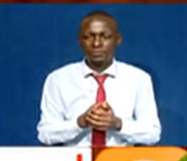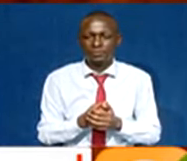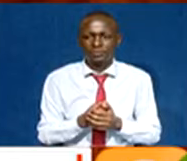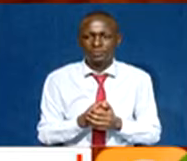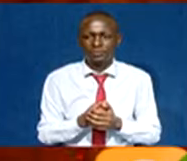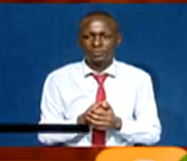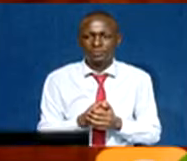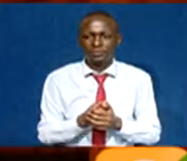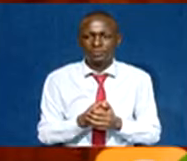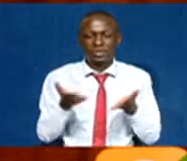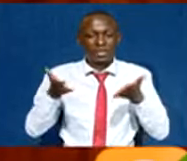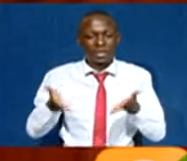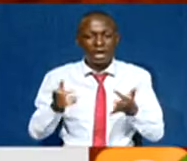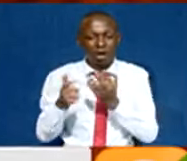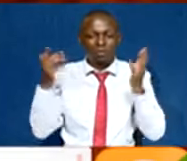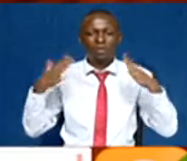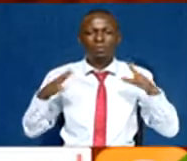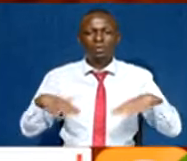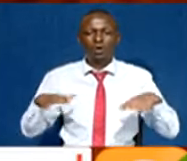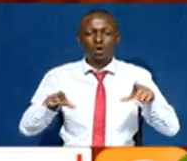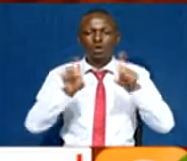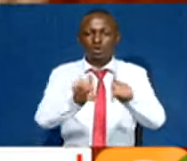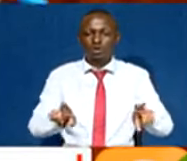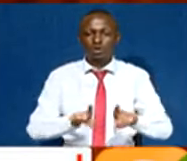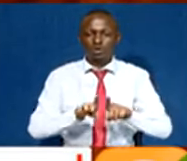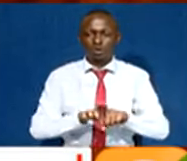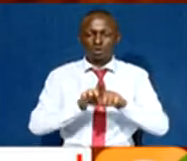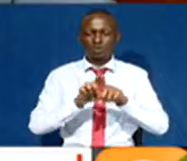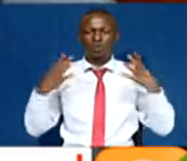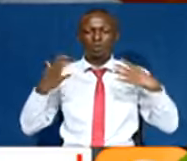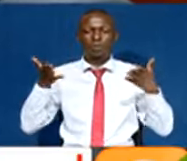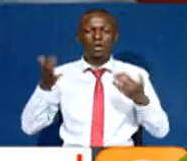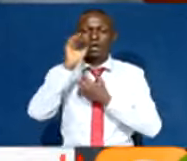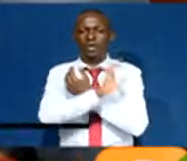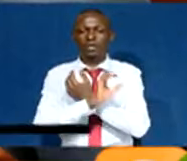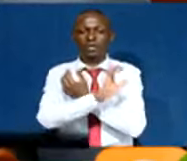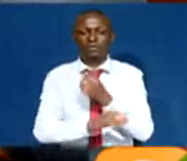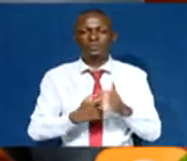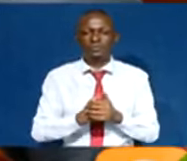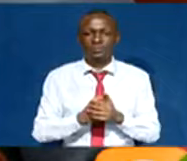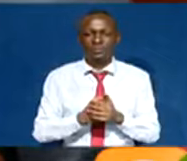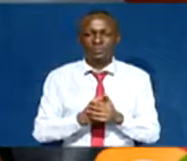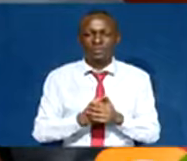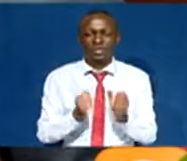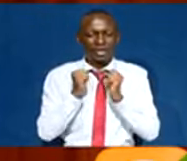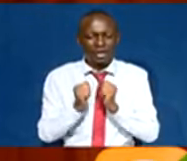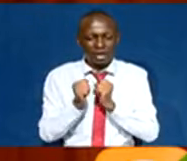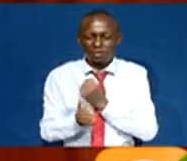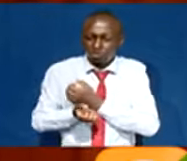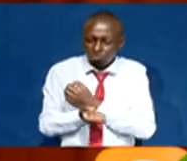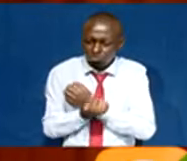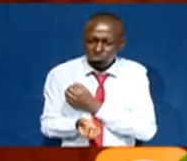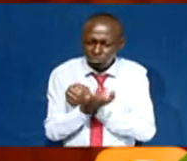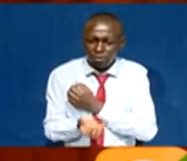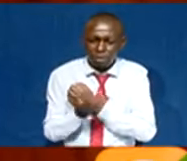the current population and the escalation of the population of that country. Keiru was hard-pressed to explain inconsistencies